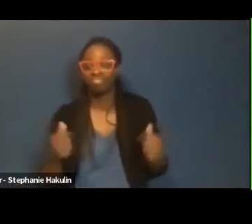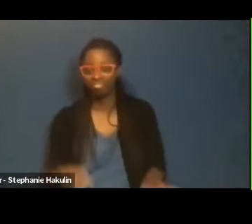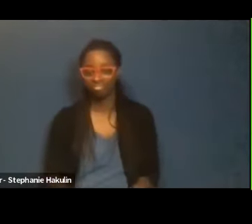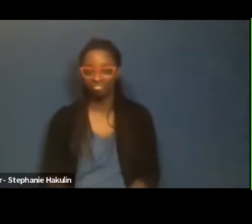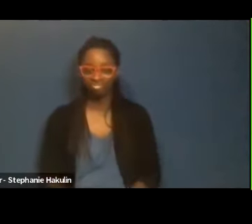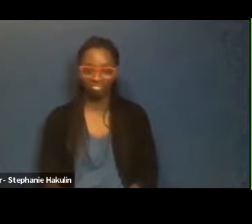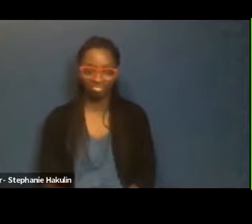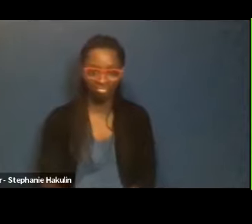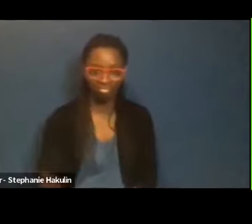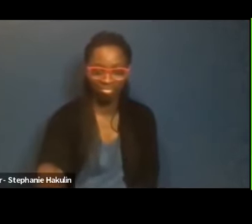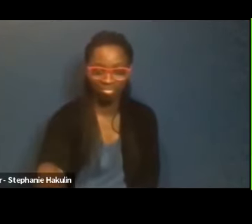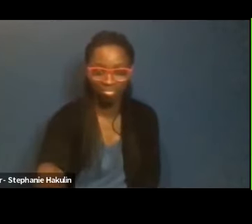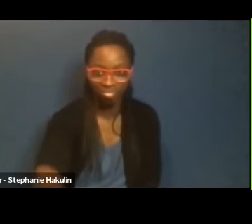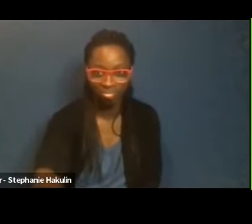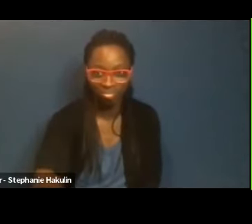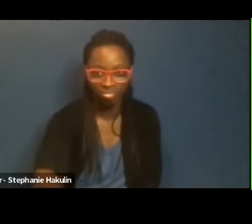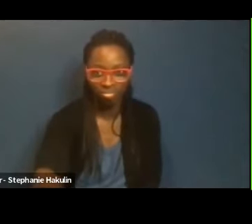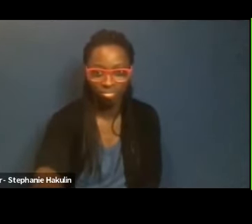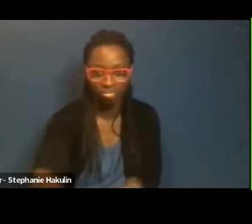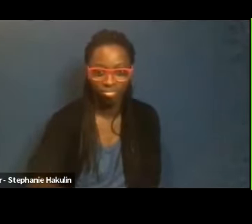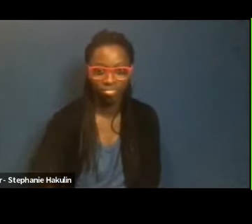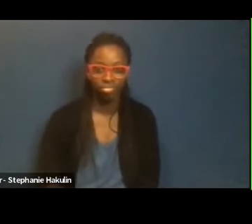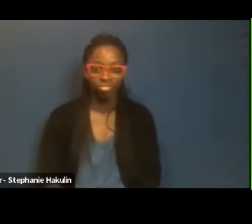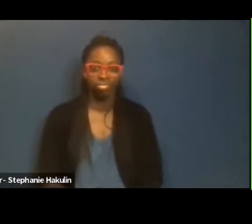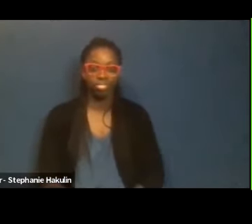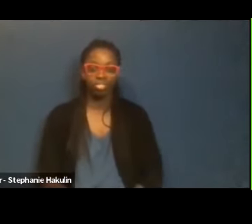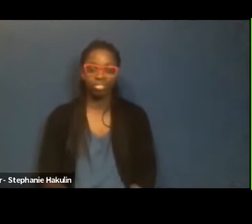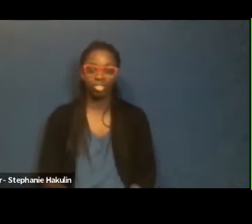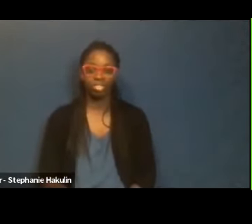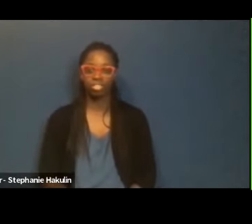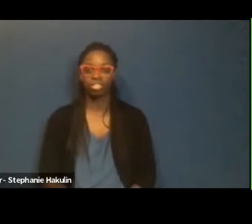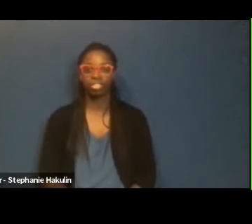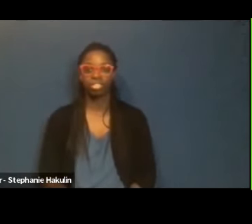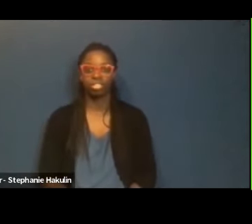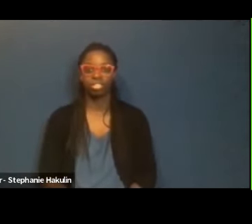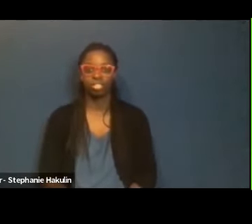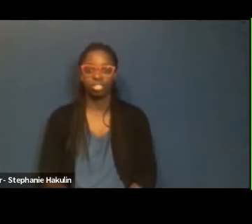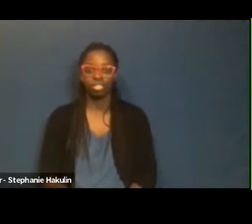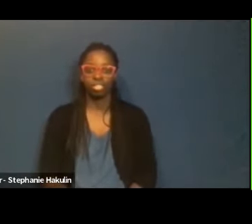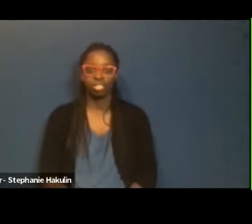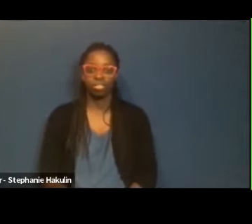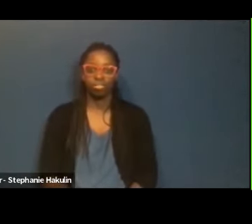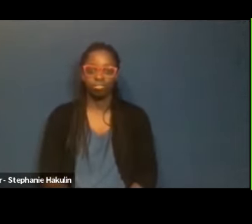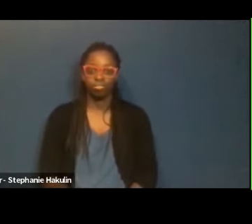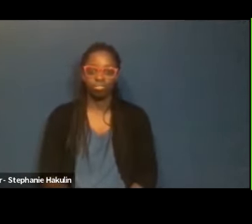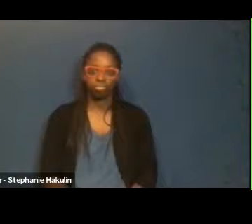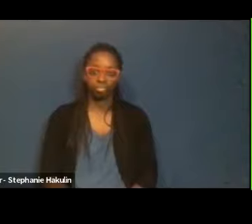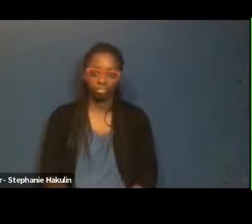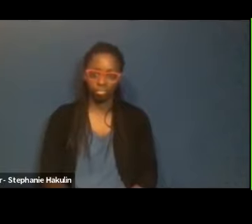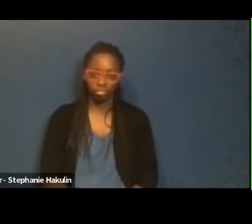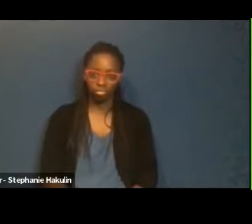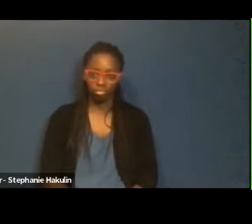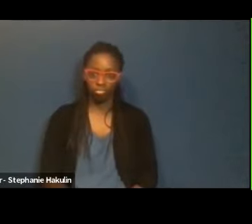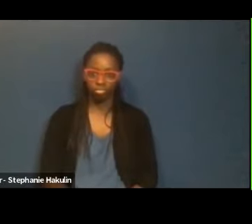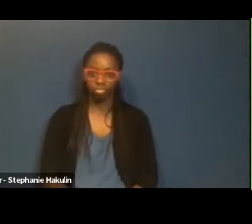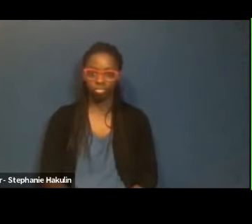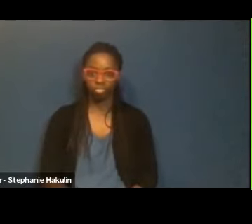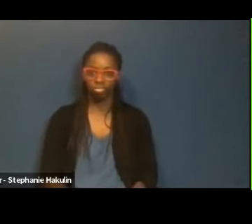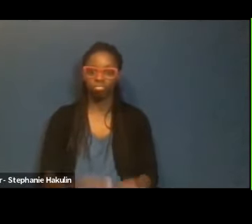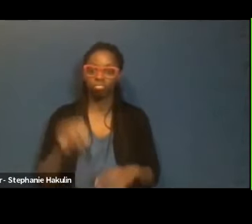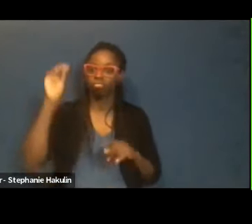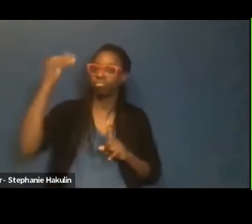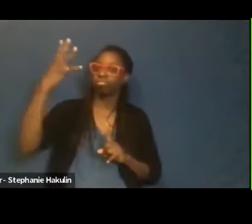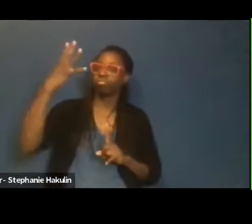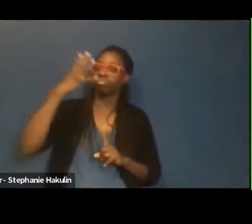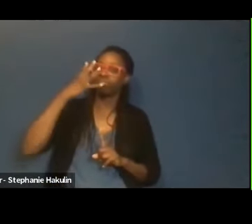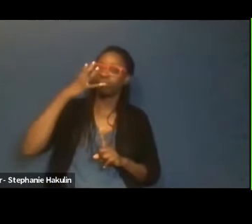I only wear makeup in the night. Beat my face to the reflection of the moon in the mirror. Allow her blue light's